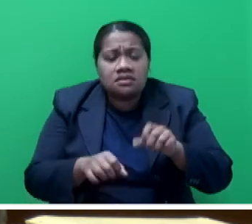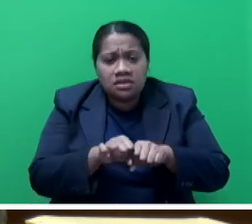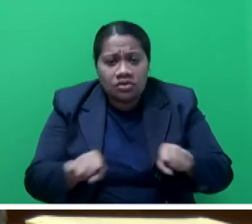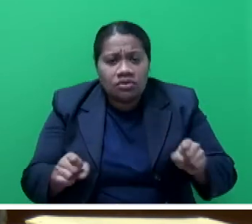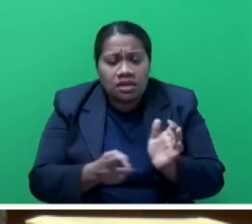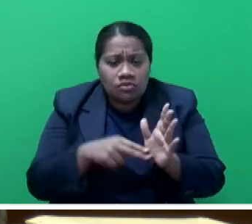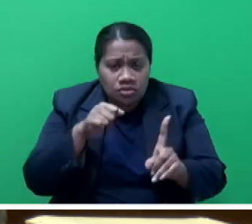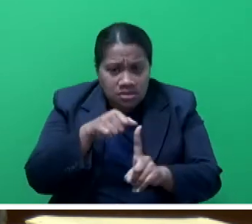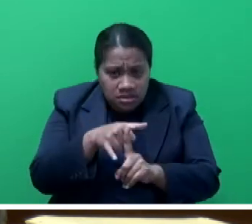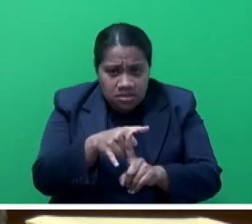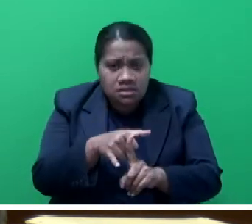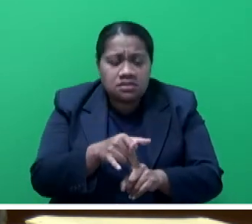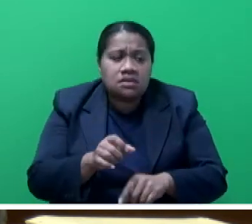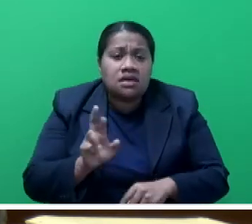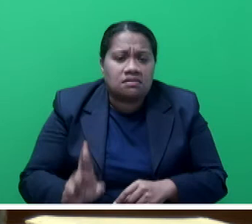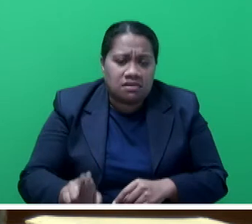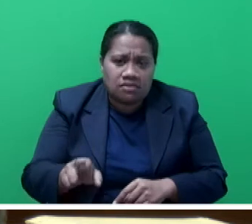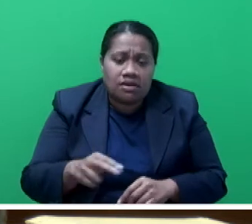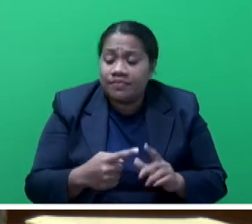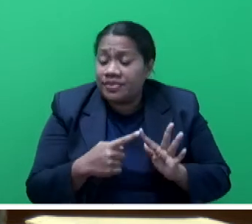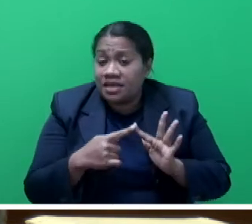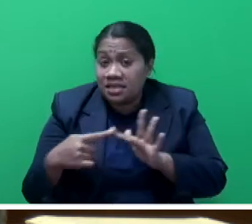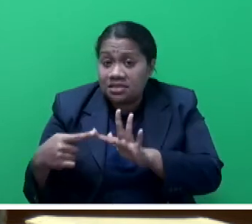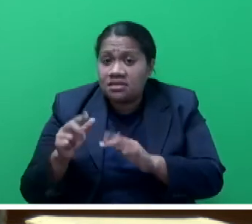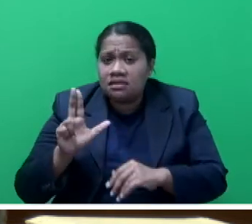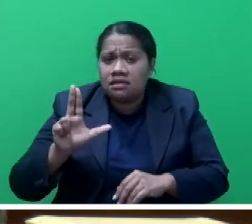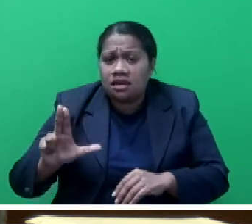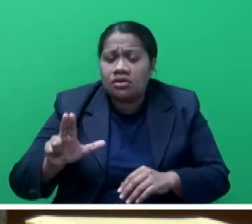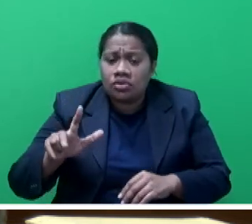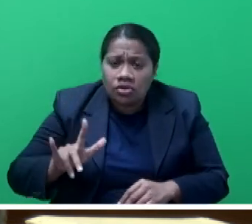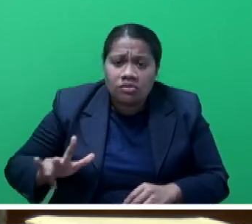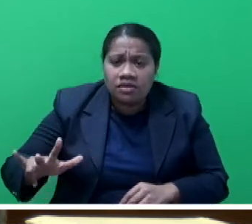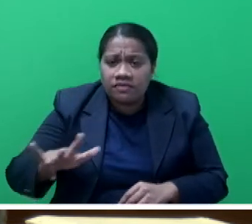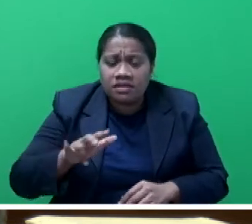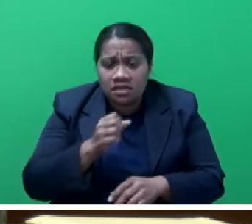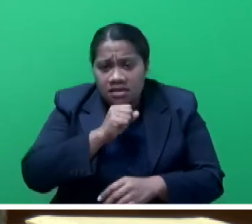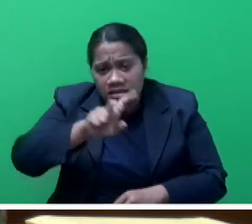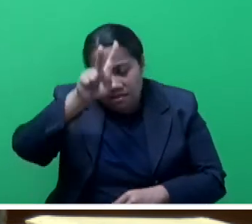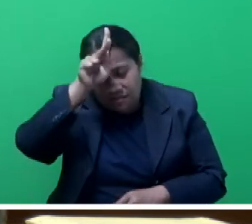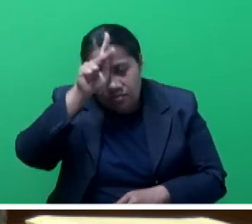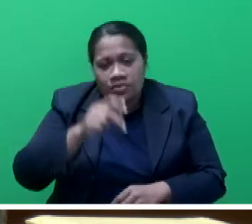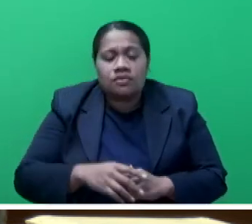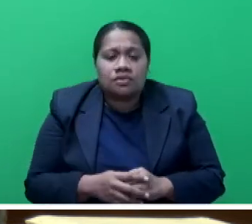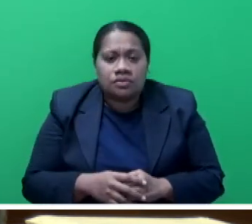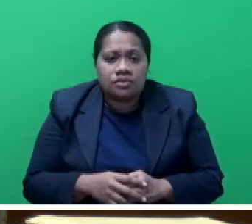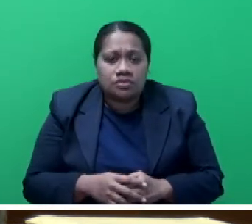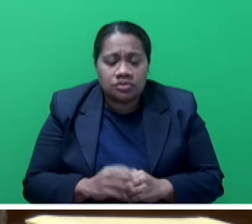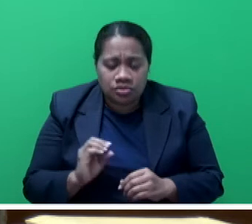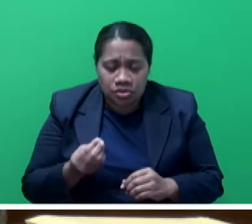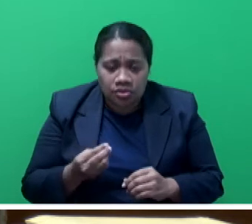Namosi 20, Rawa 50. In the Eastern Division, Lau 20, Lumaviti 50, Kandavu 80. Mr. Speaker